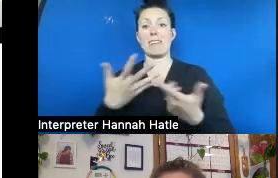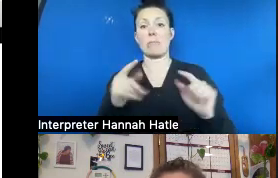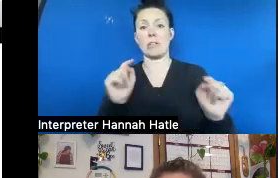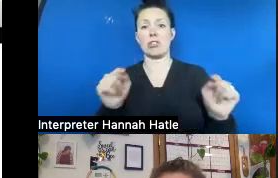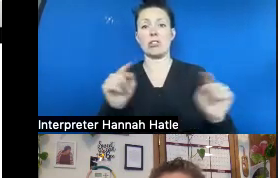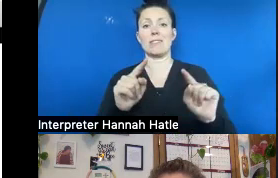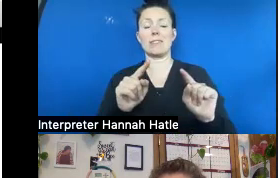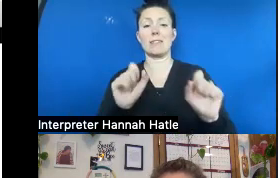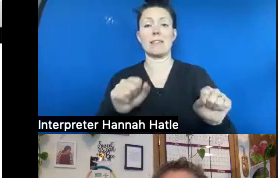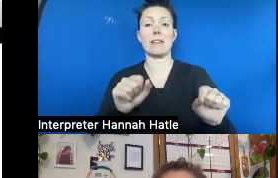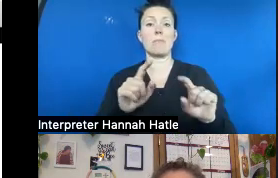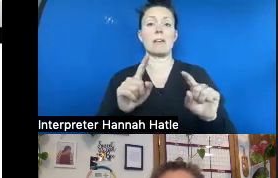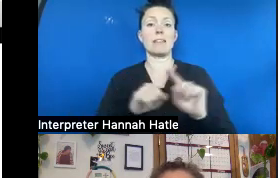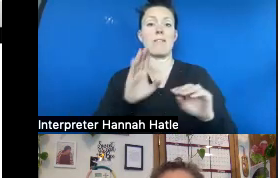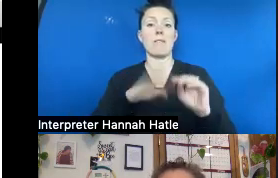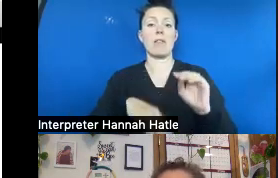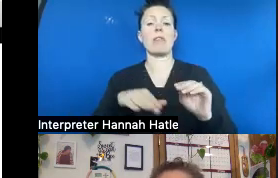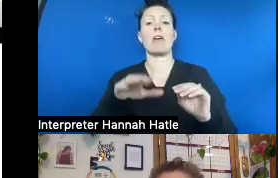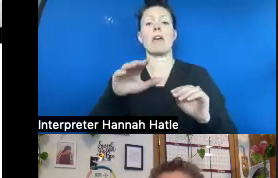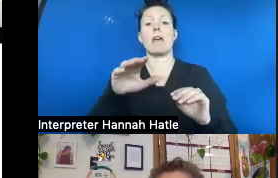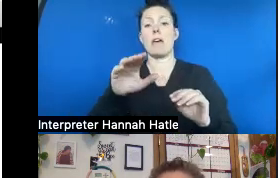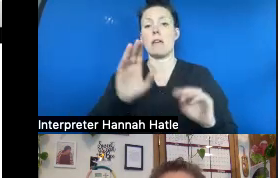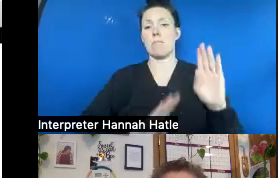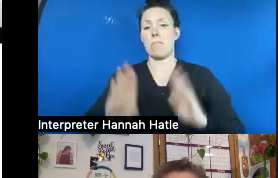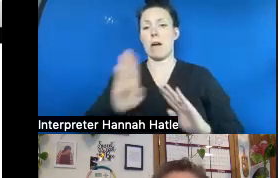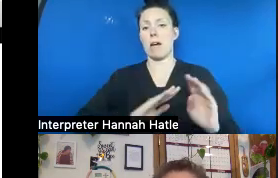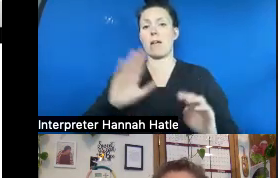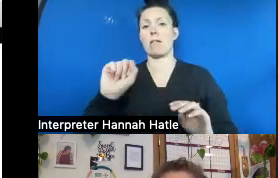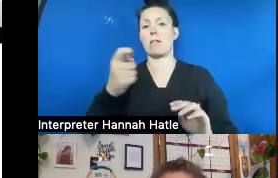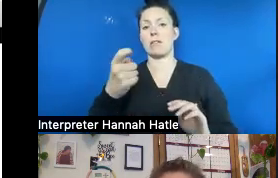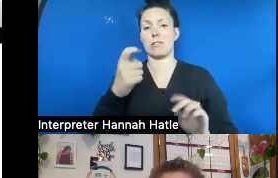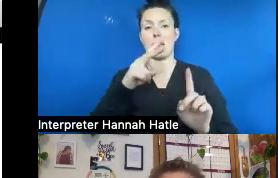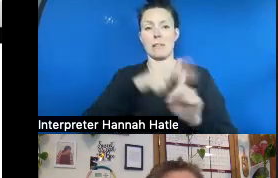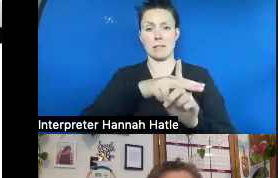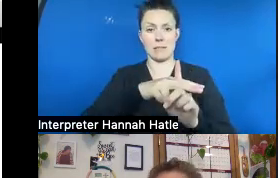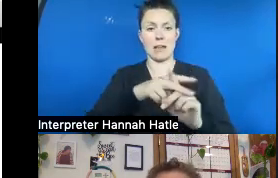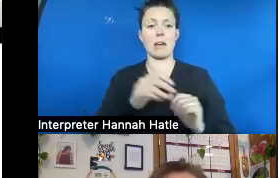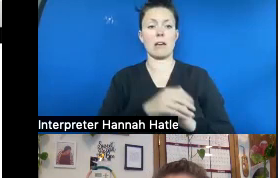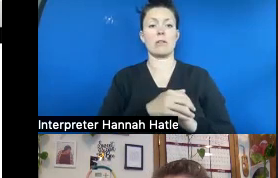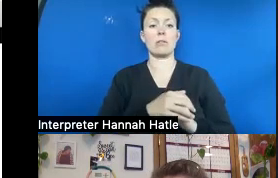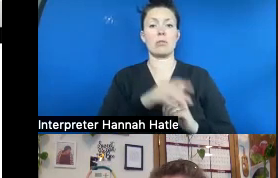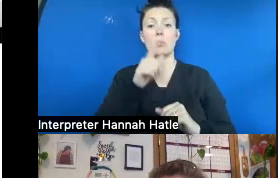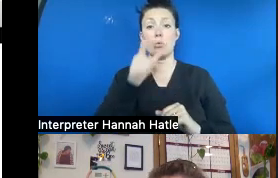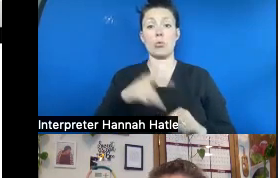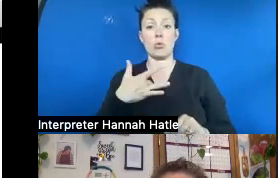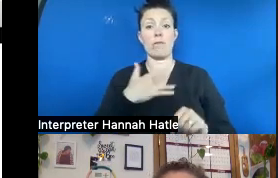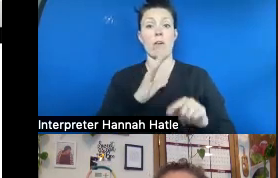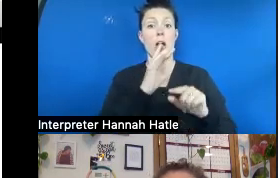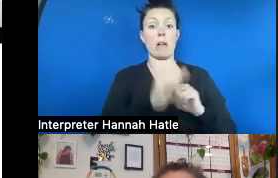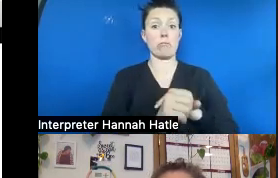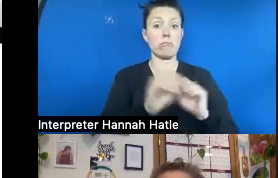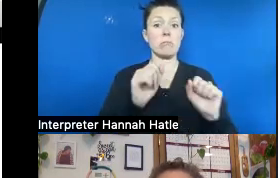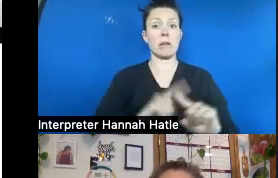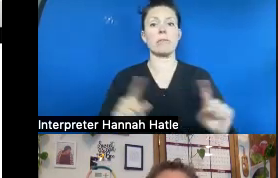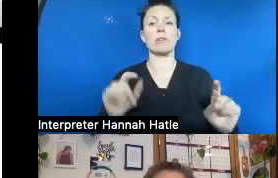our sex assigned at birth, right? Who we're physically or emotionally attracted to, that can be different as well.